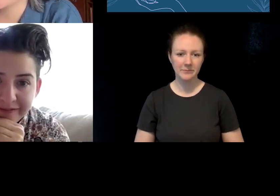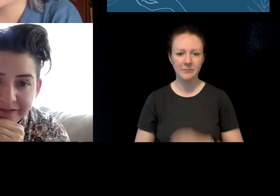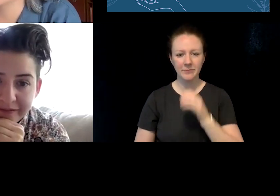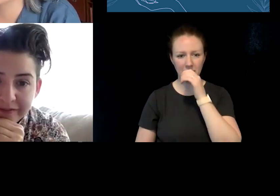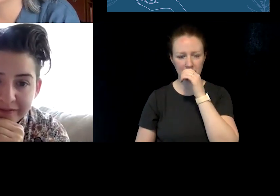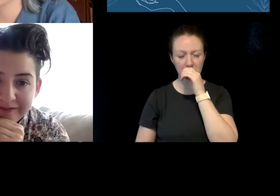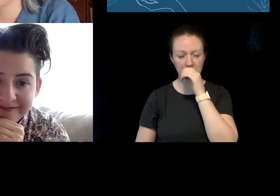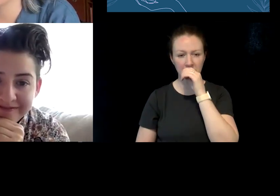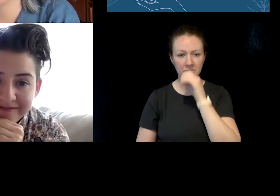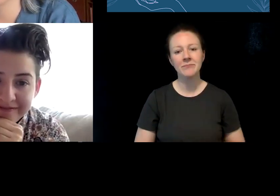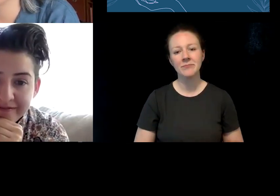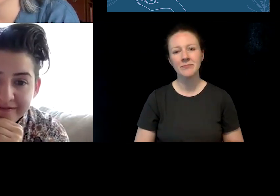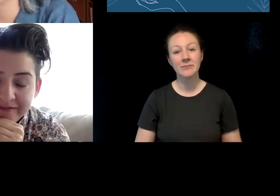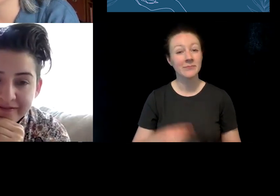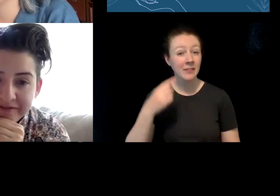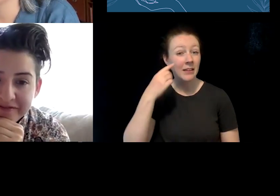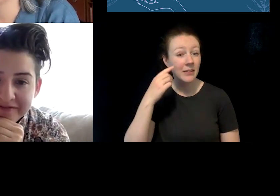I think Michelle,